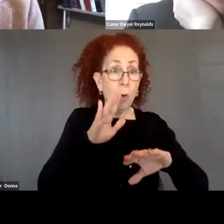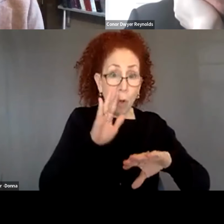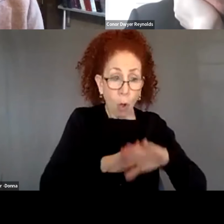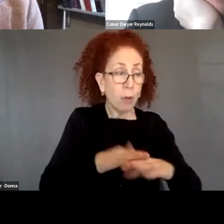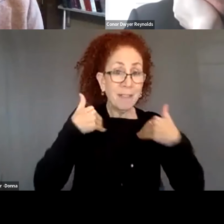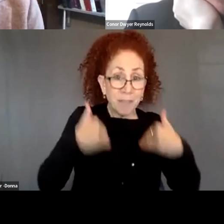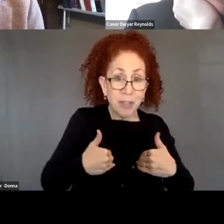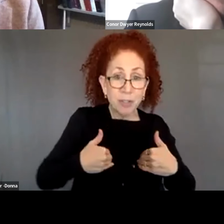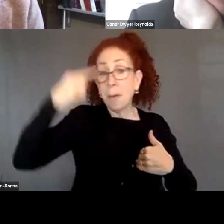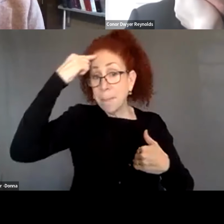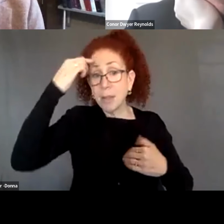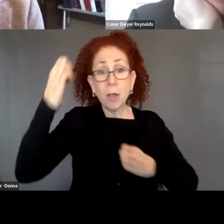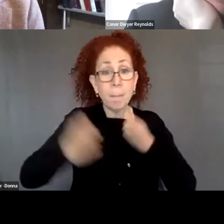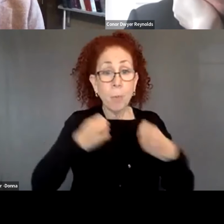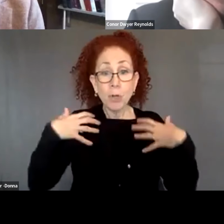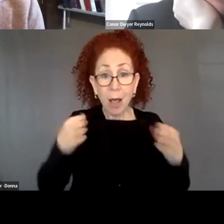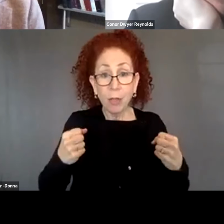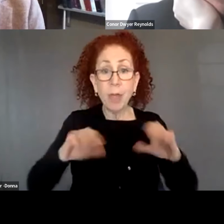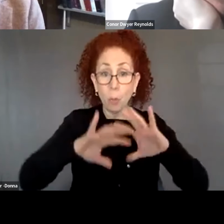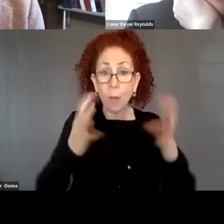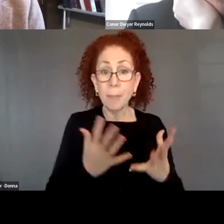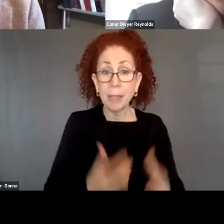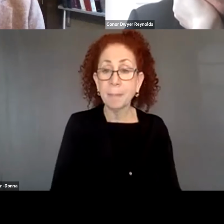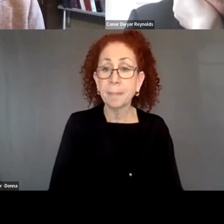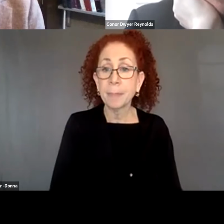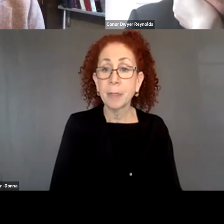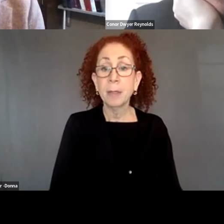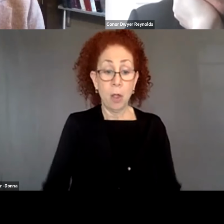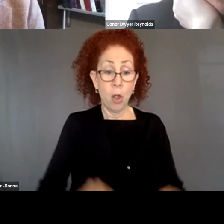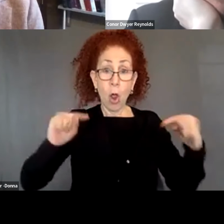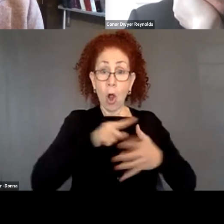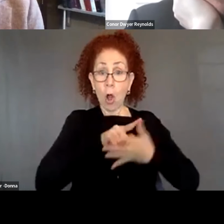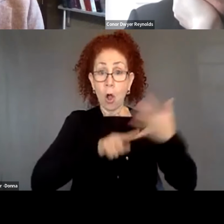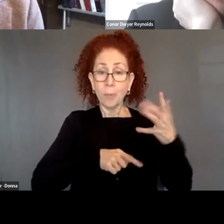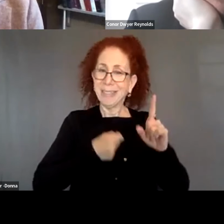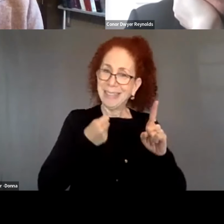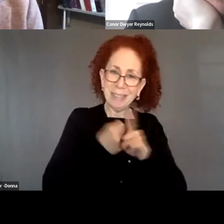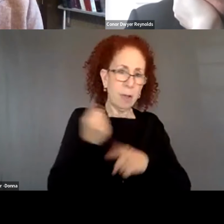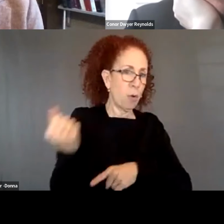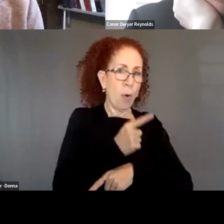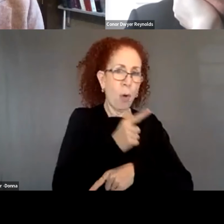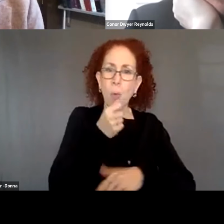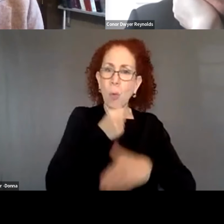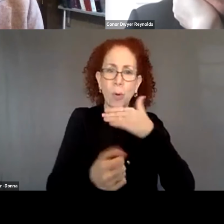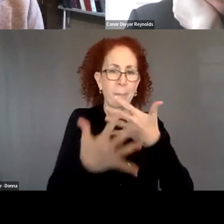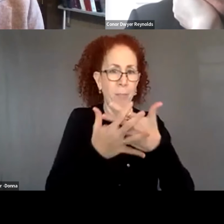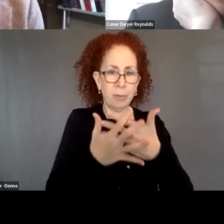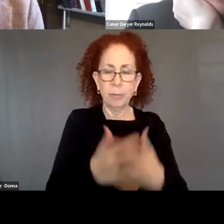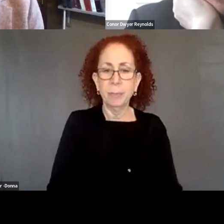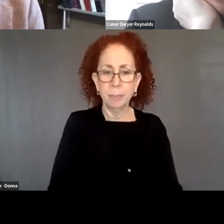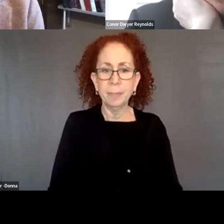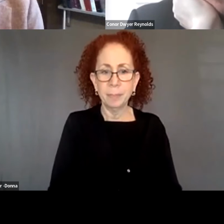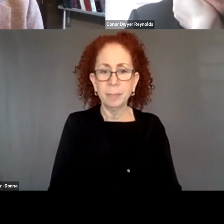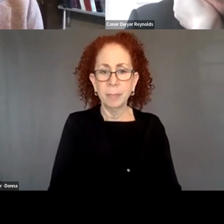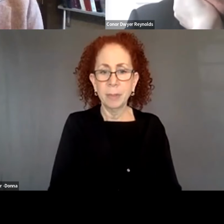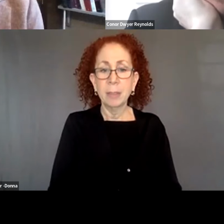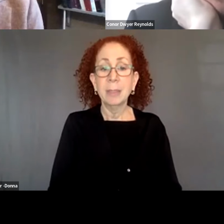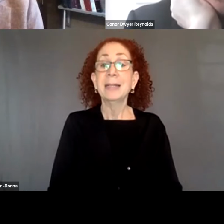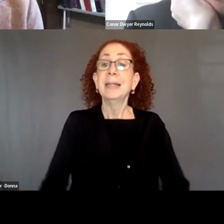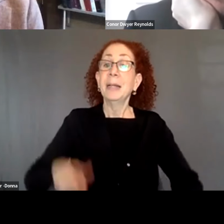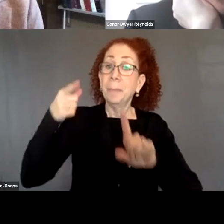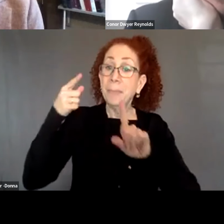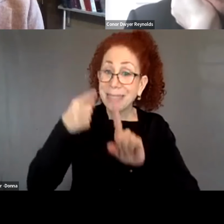mental, and emotional health and well-being. Now, these harms, of course, impact all incarcerated people, but in particular, I